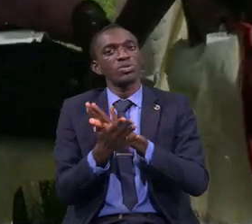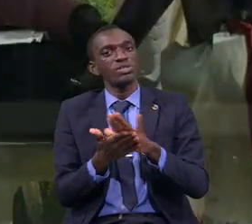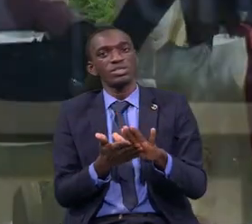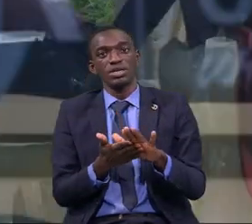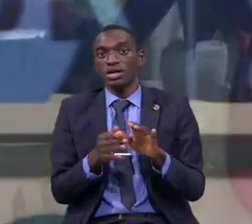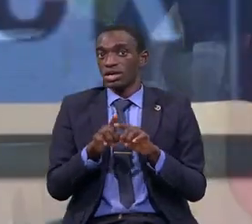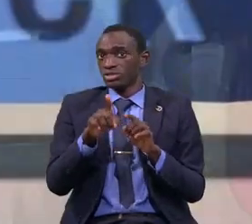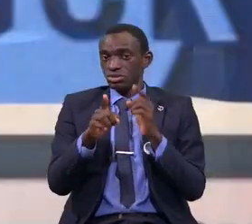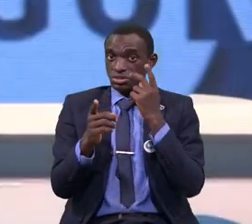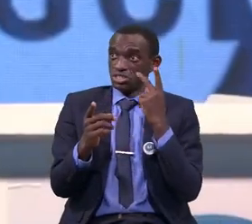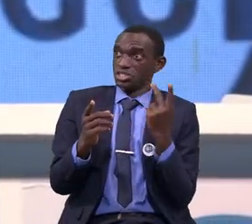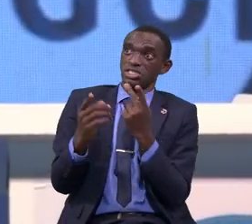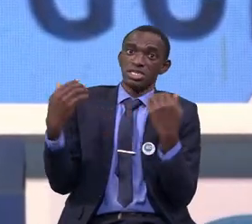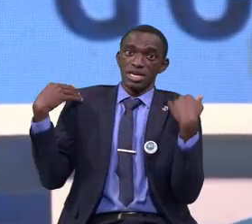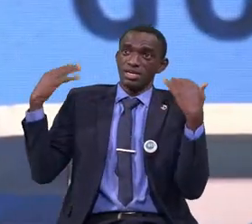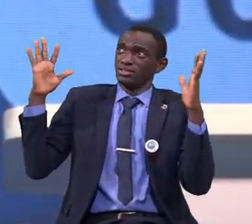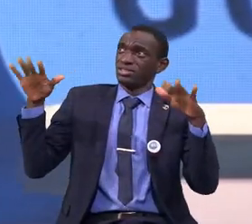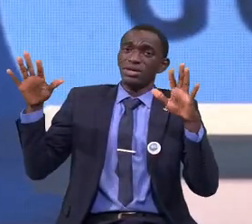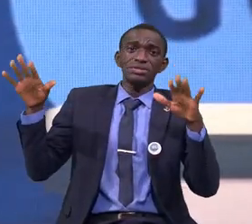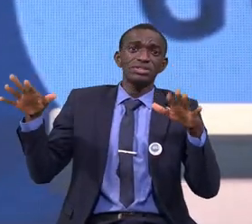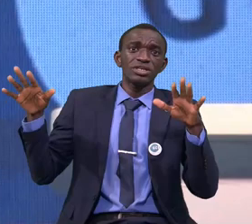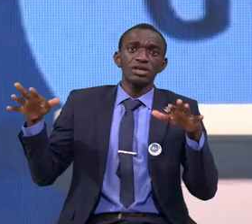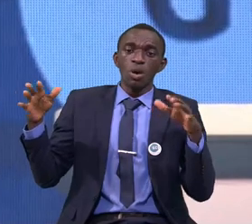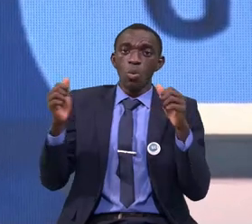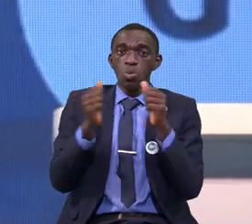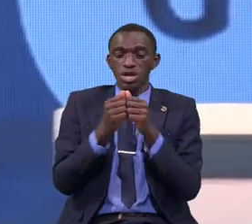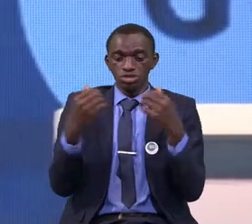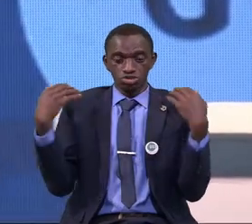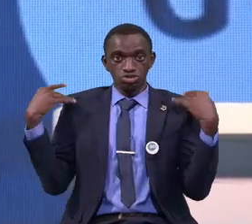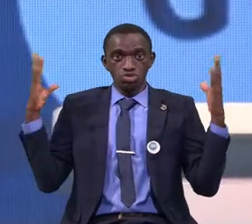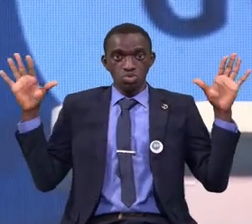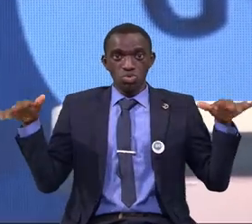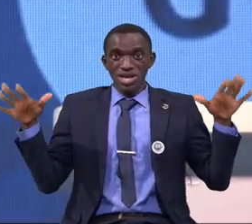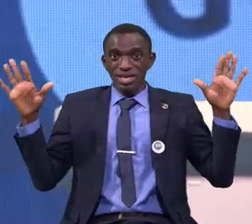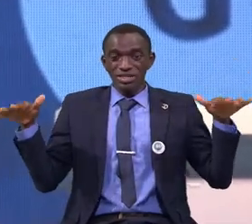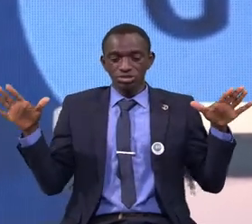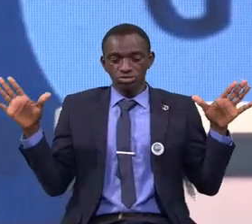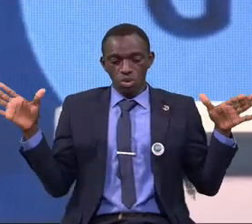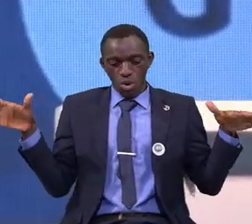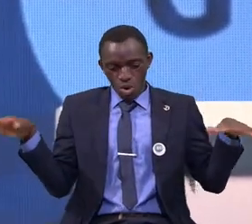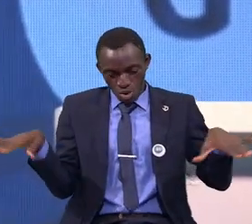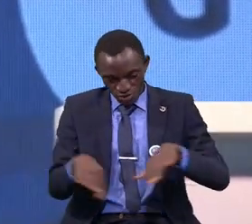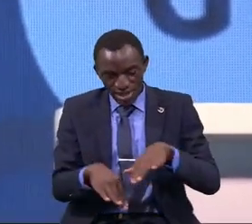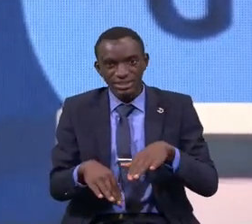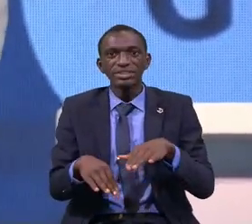angels that with two wings, they cover their feet.